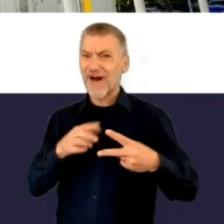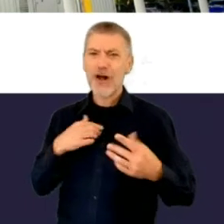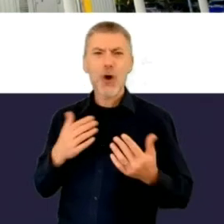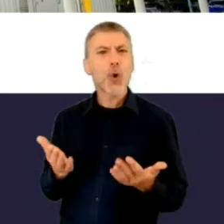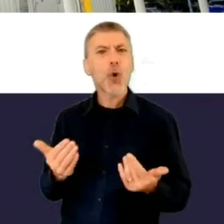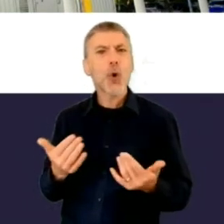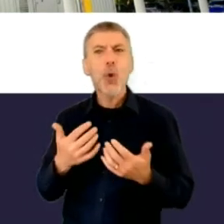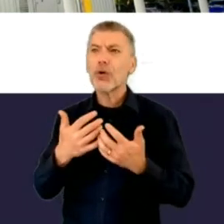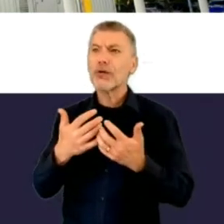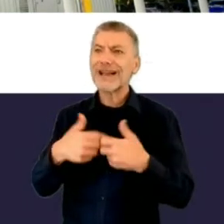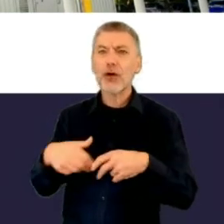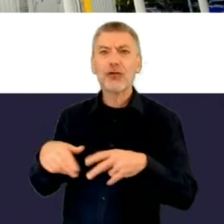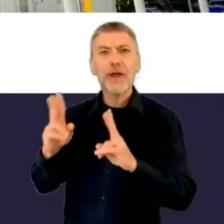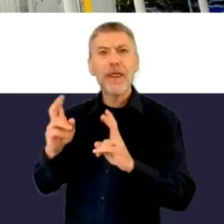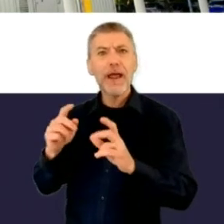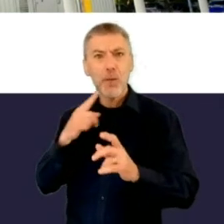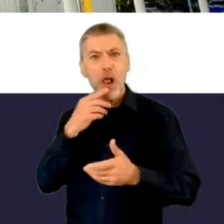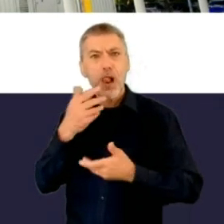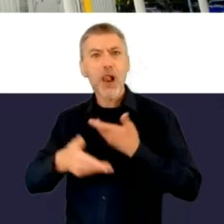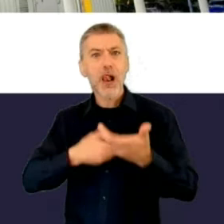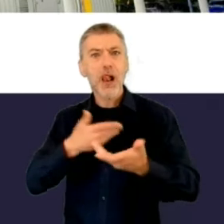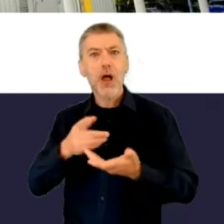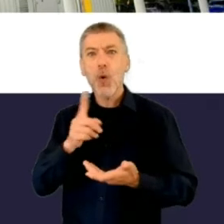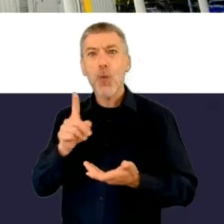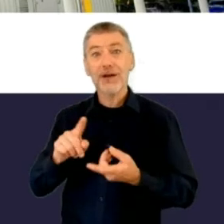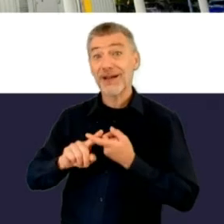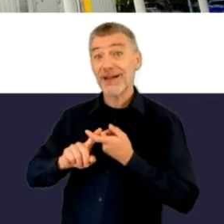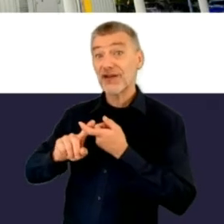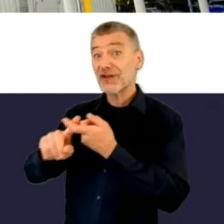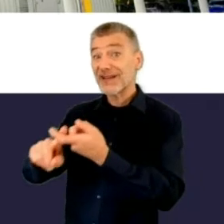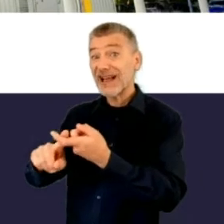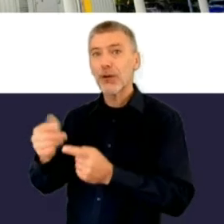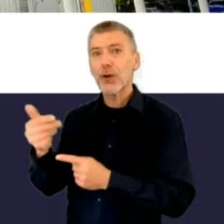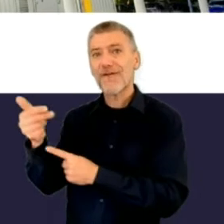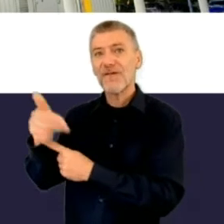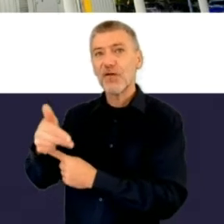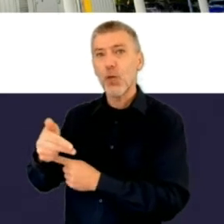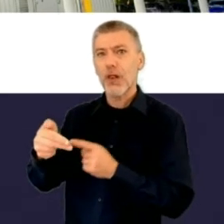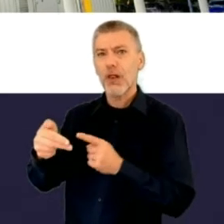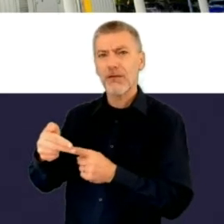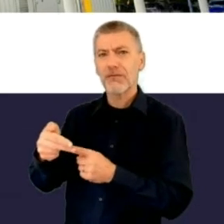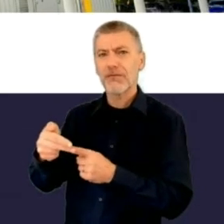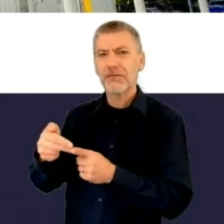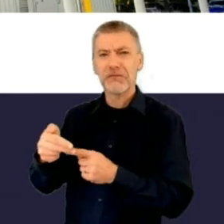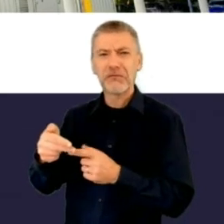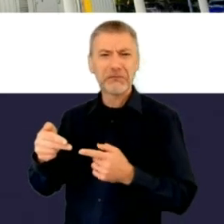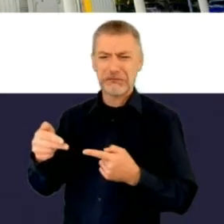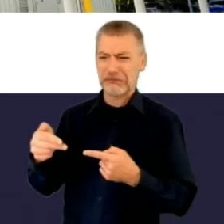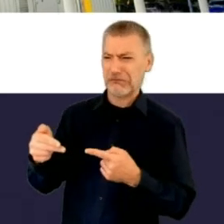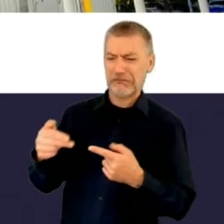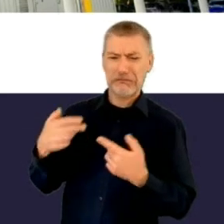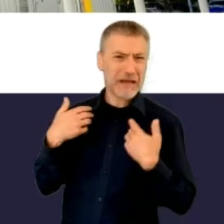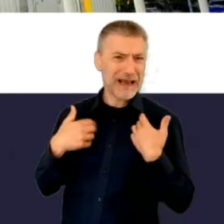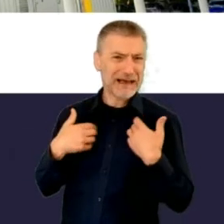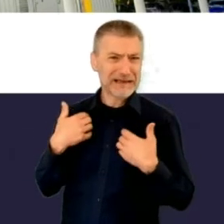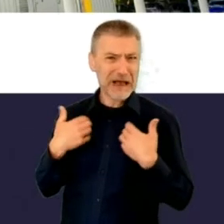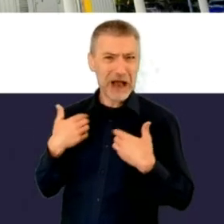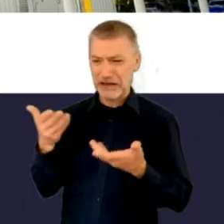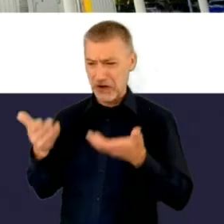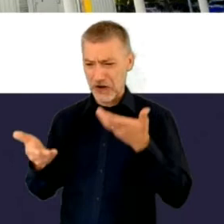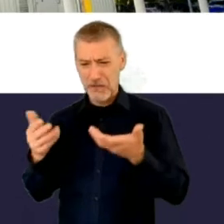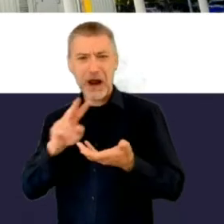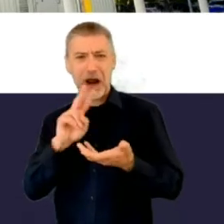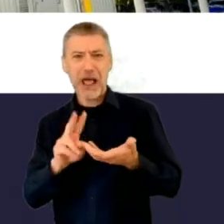want to talk to you about is sustainable fuels. Now, this might not sound as exciting as electrification, but let me tell